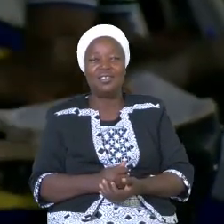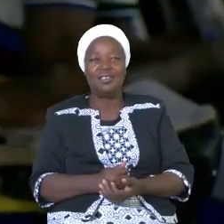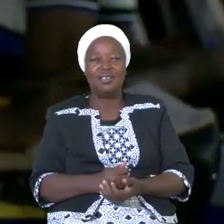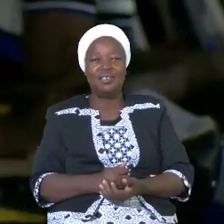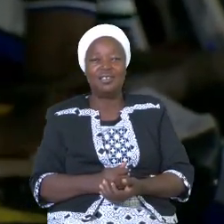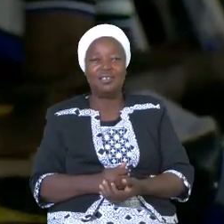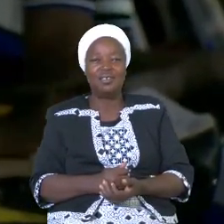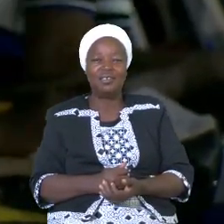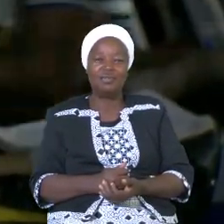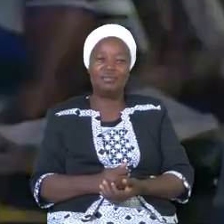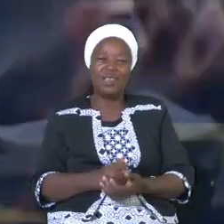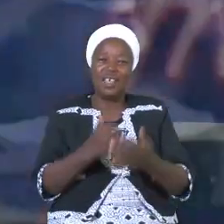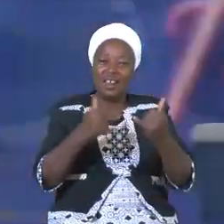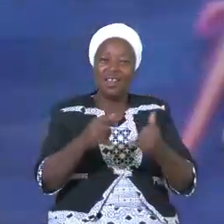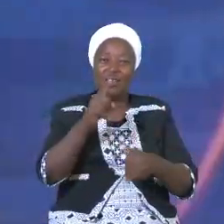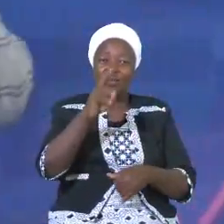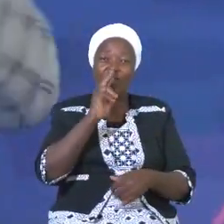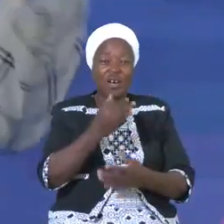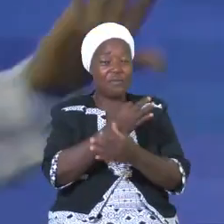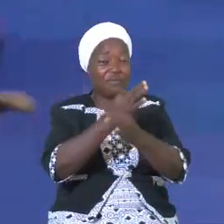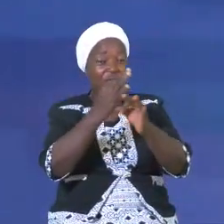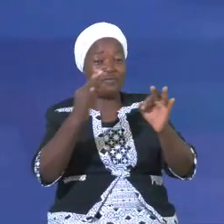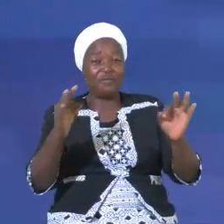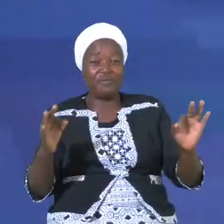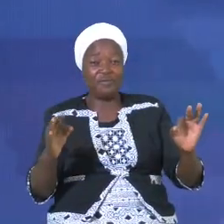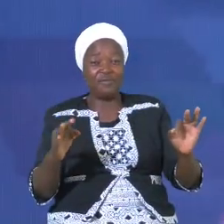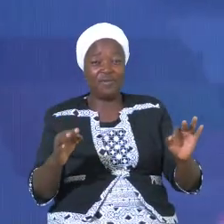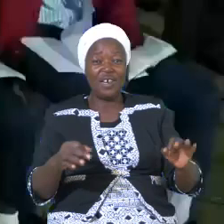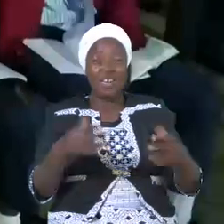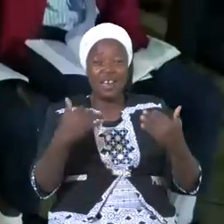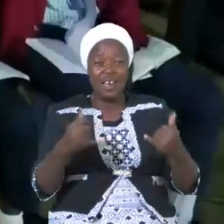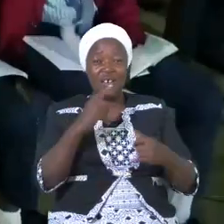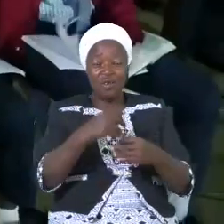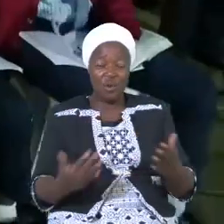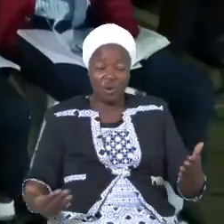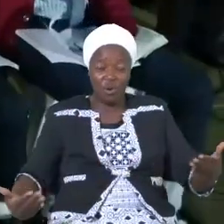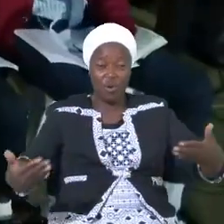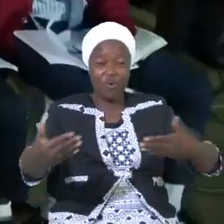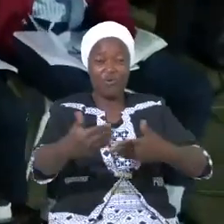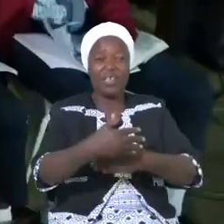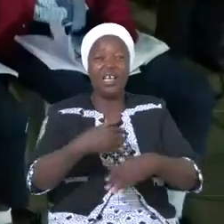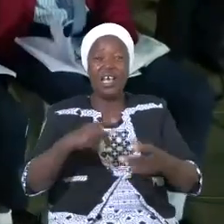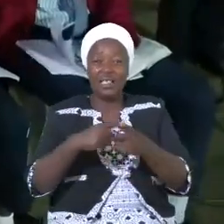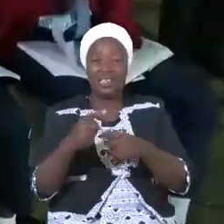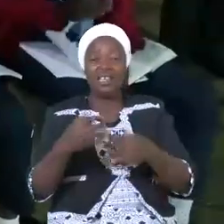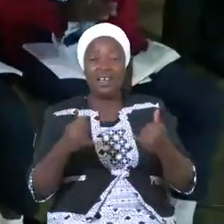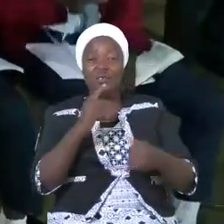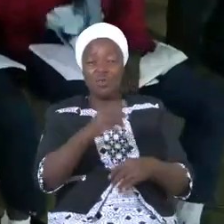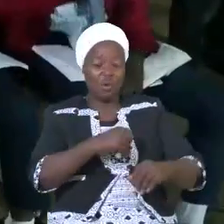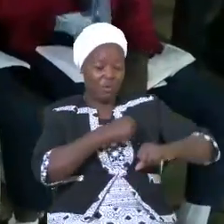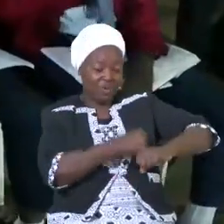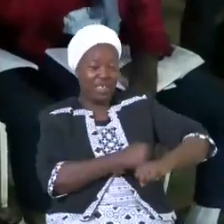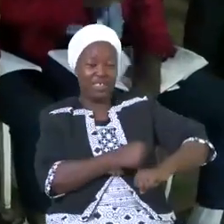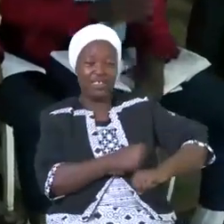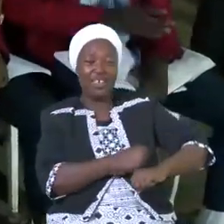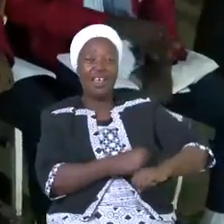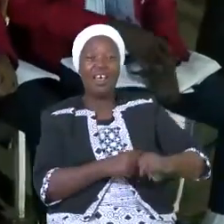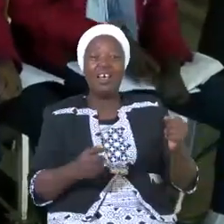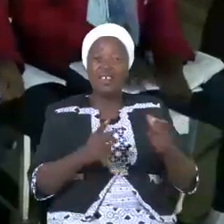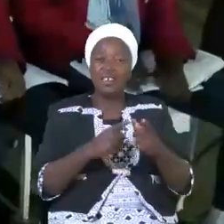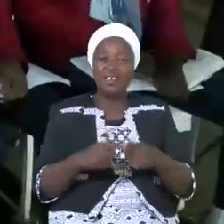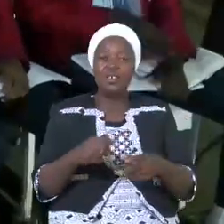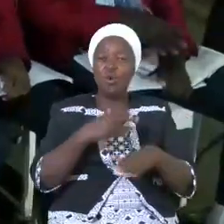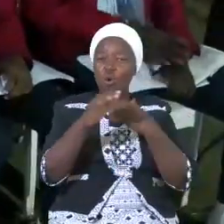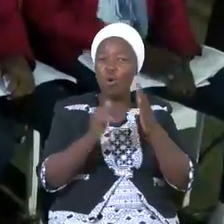now you're free now you are shielded now you are protected and all those things